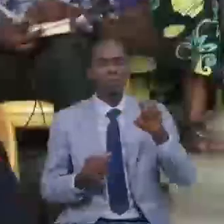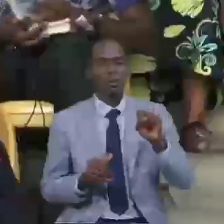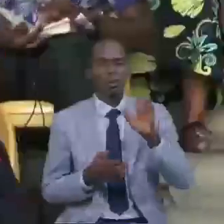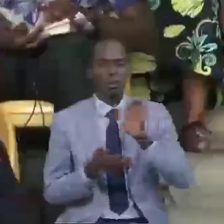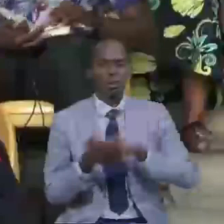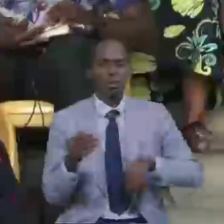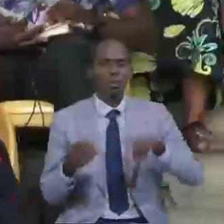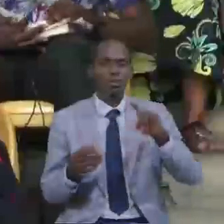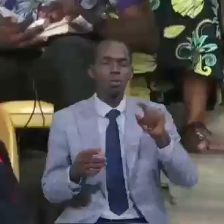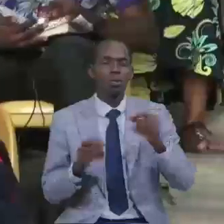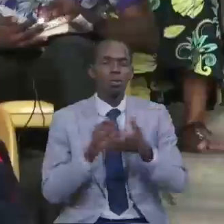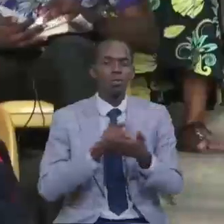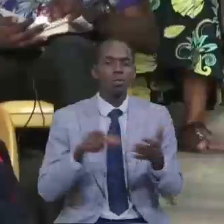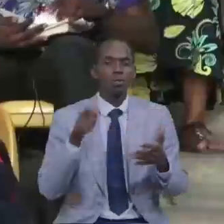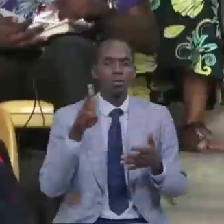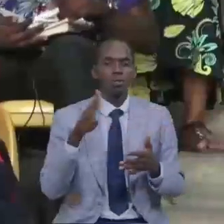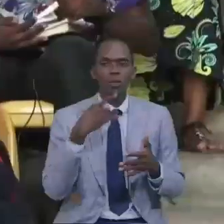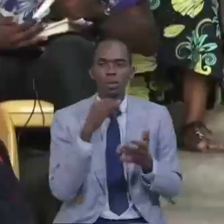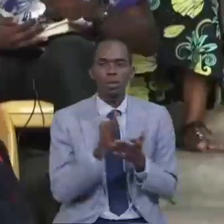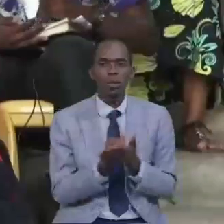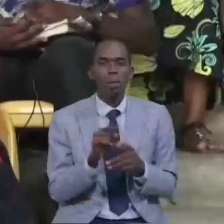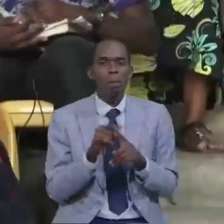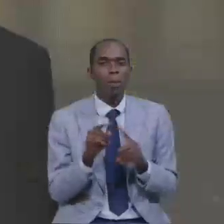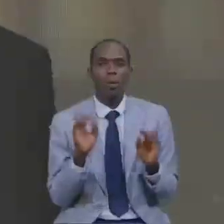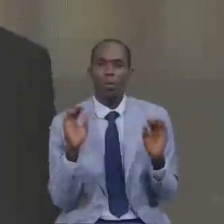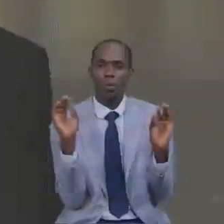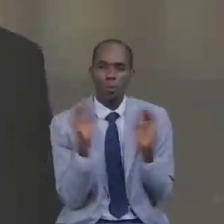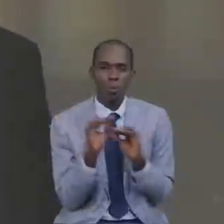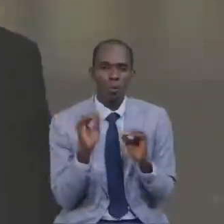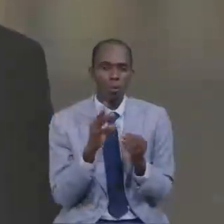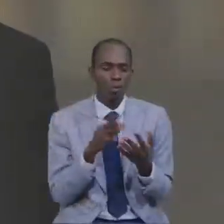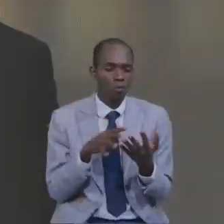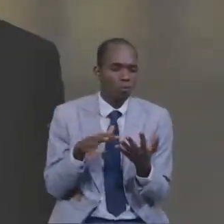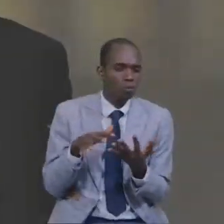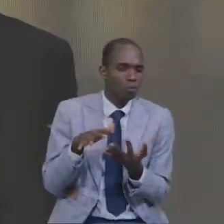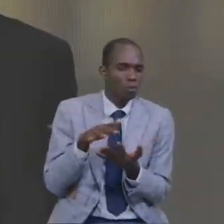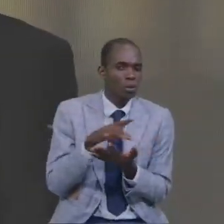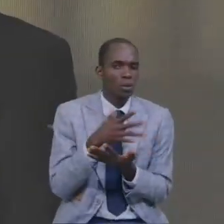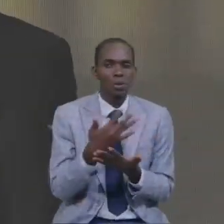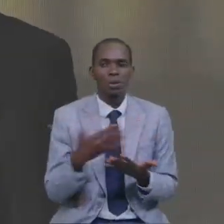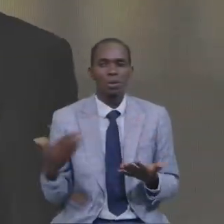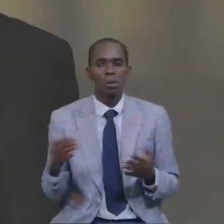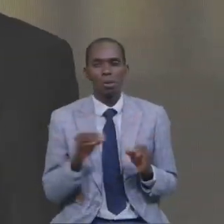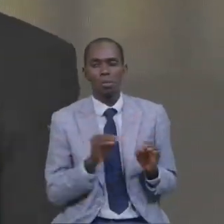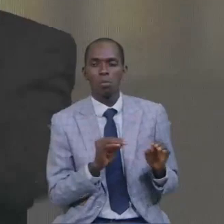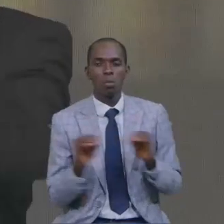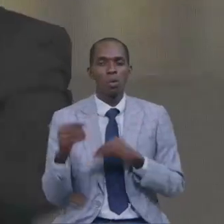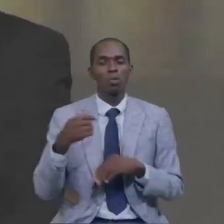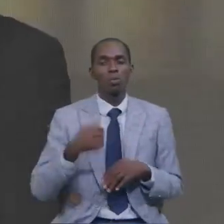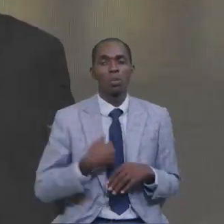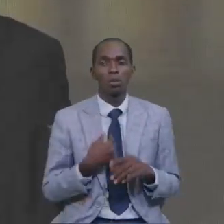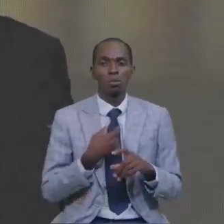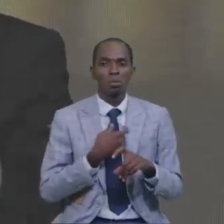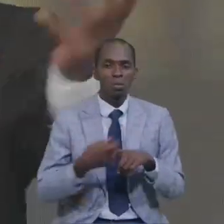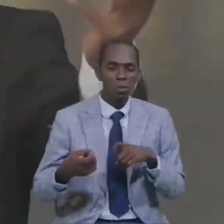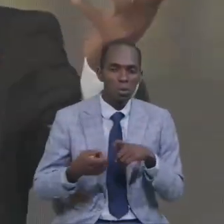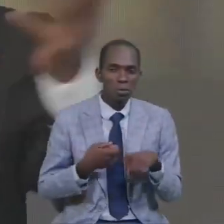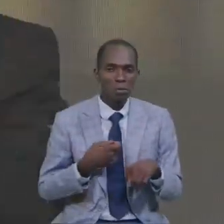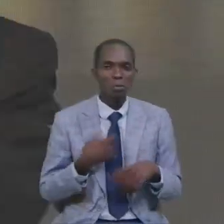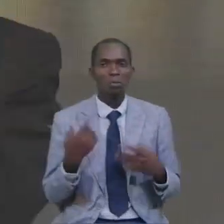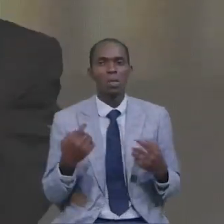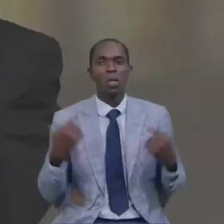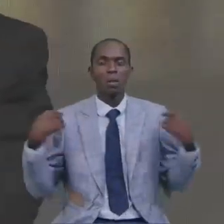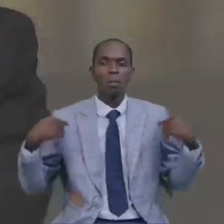me." Persecution, pain, problem, whatever and wherever it's coming